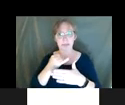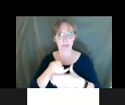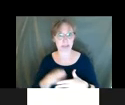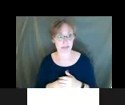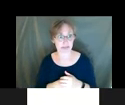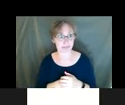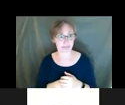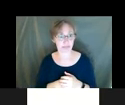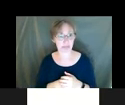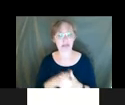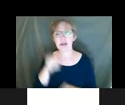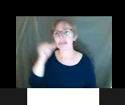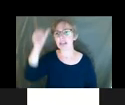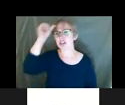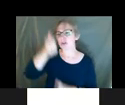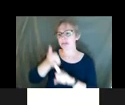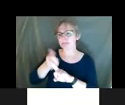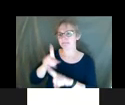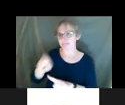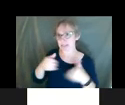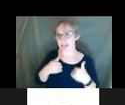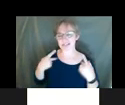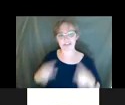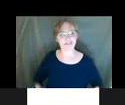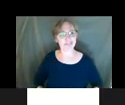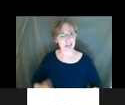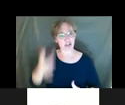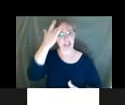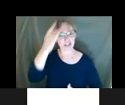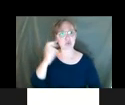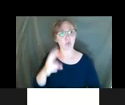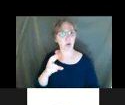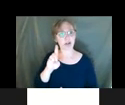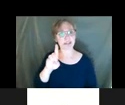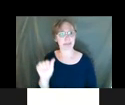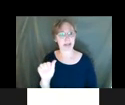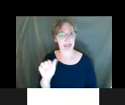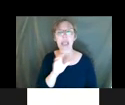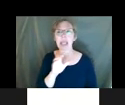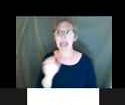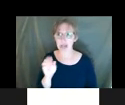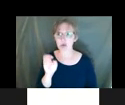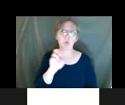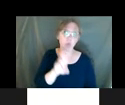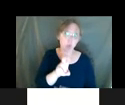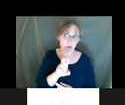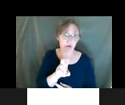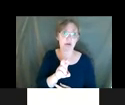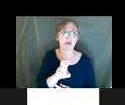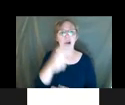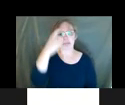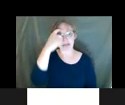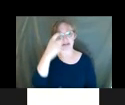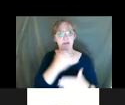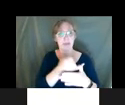The adult must have a physical illness or disability and or a mental impairment that